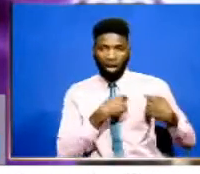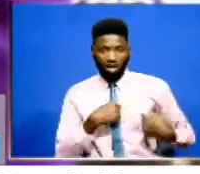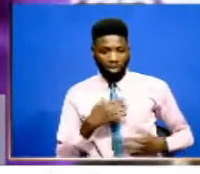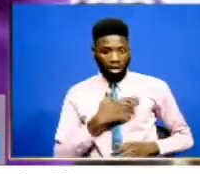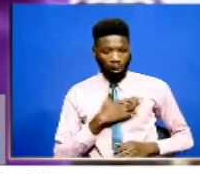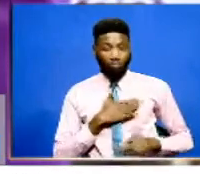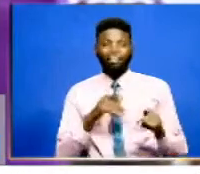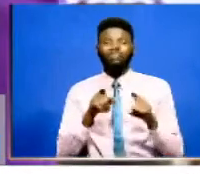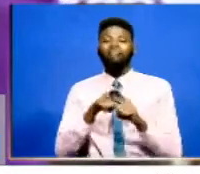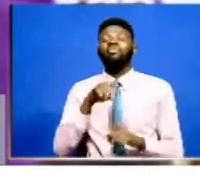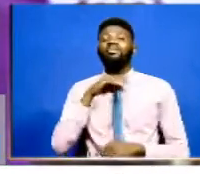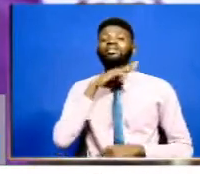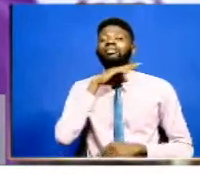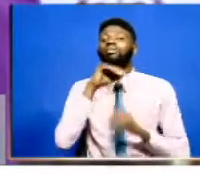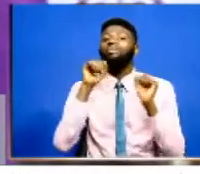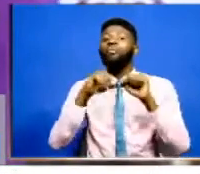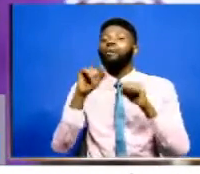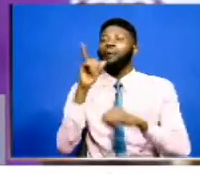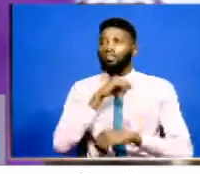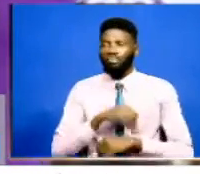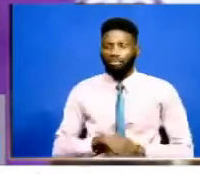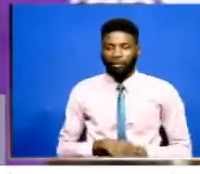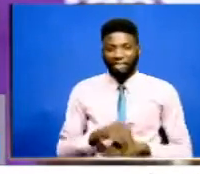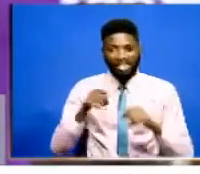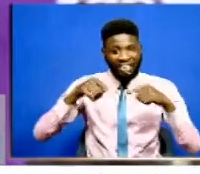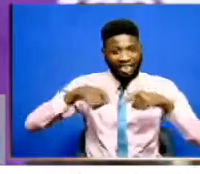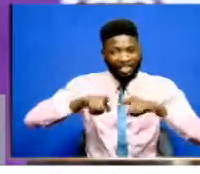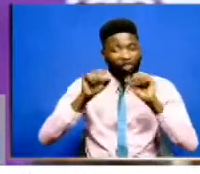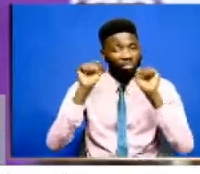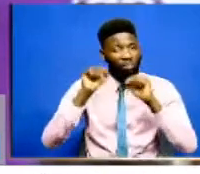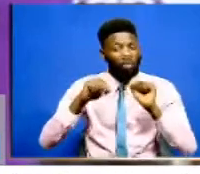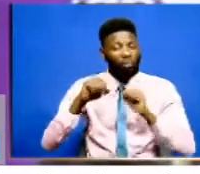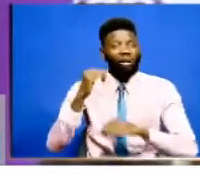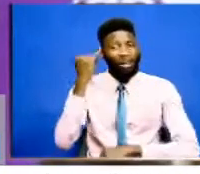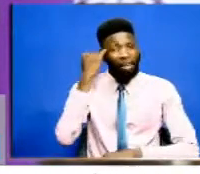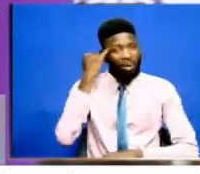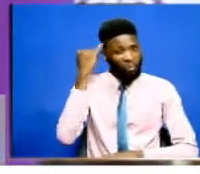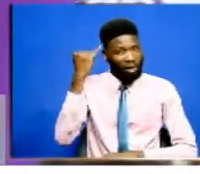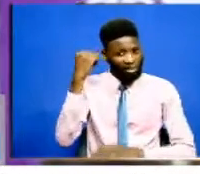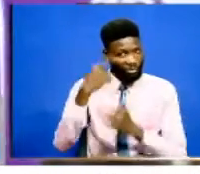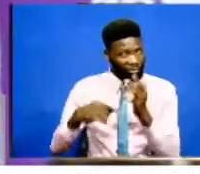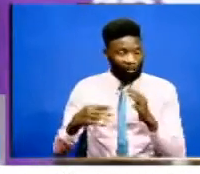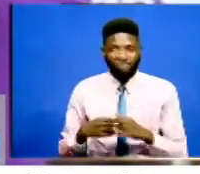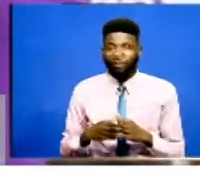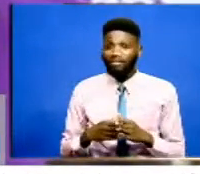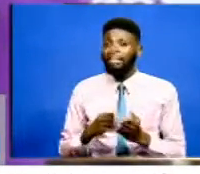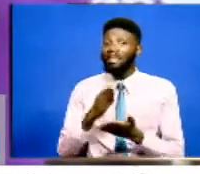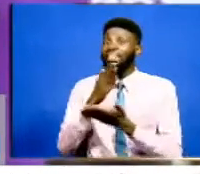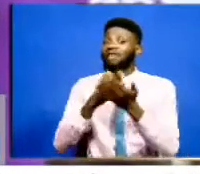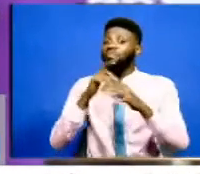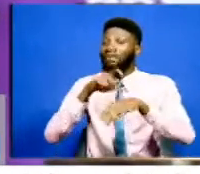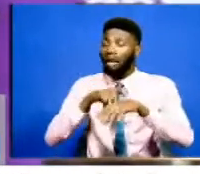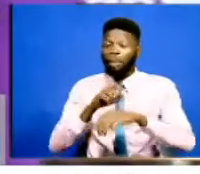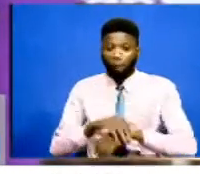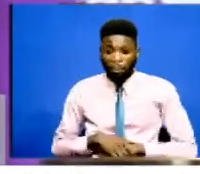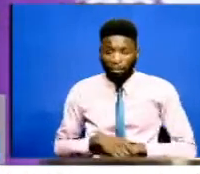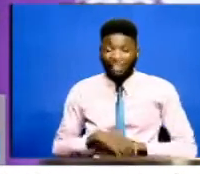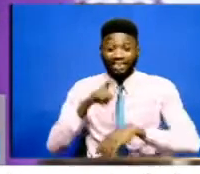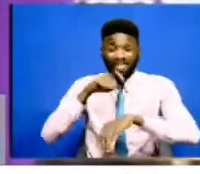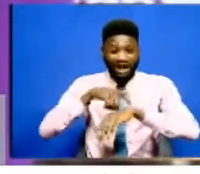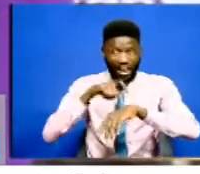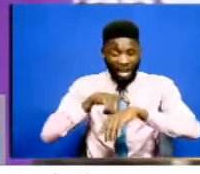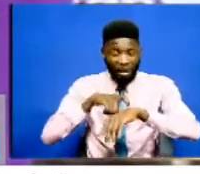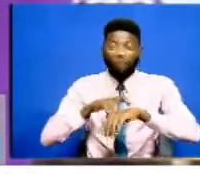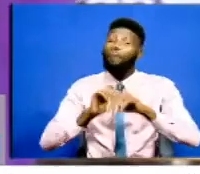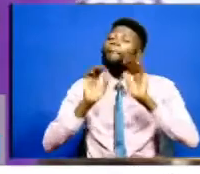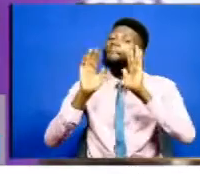dusty. And you can imagine that sometimes time is of essence. So a building